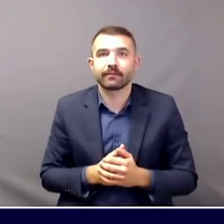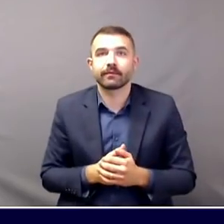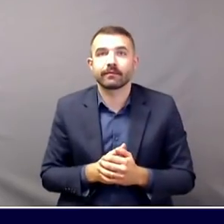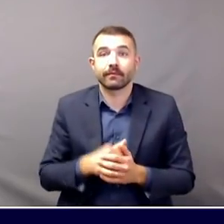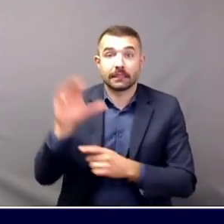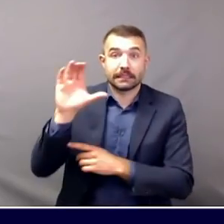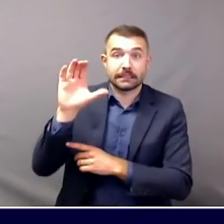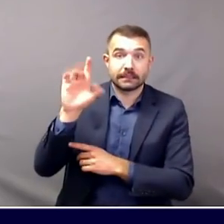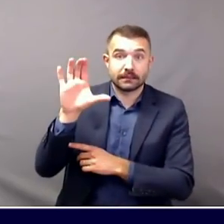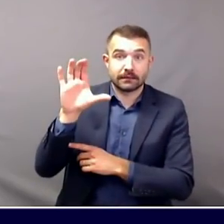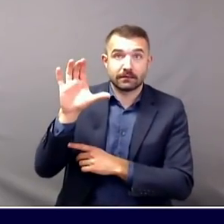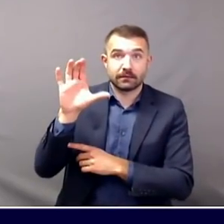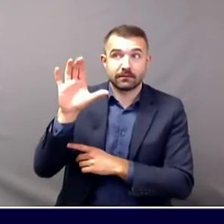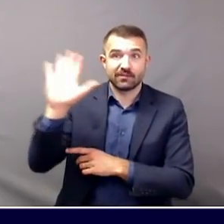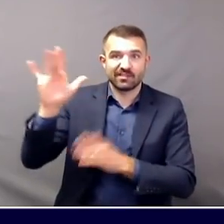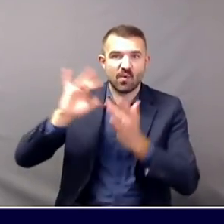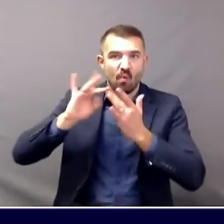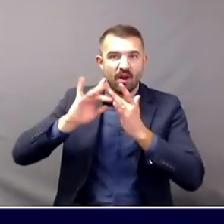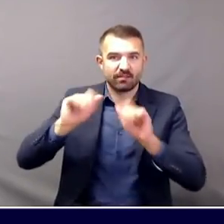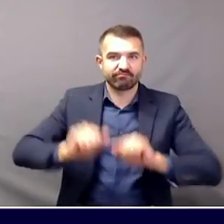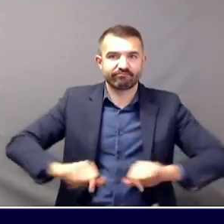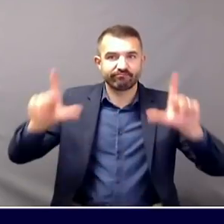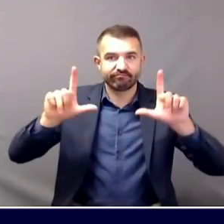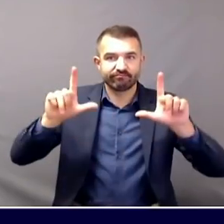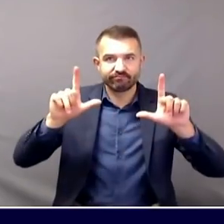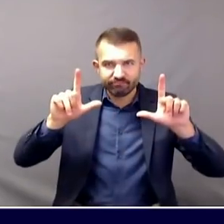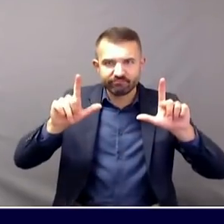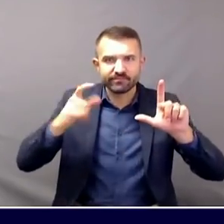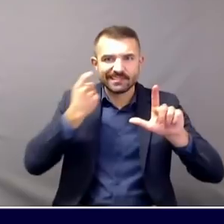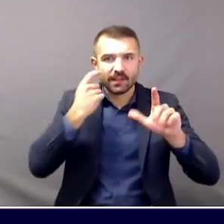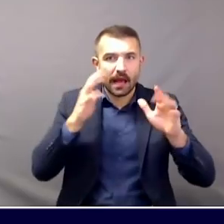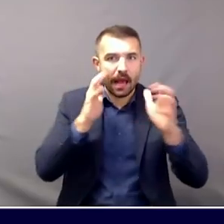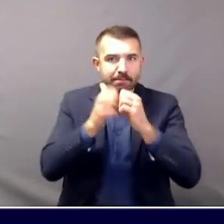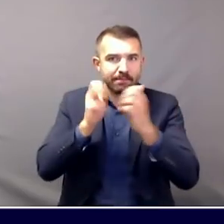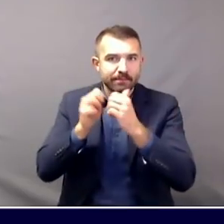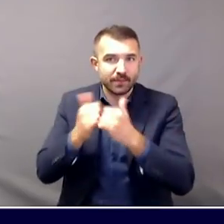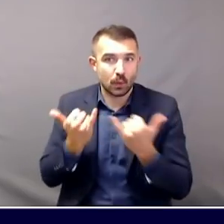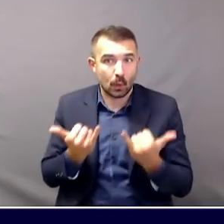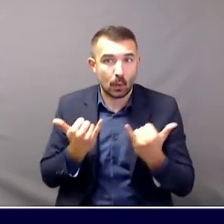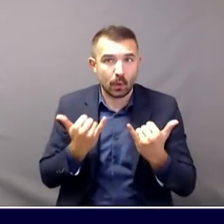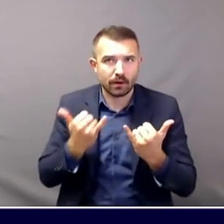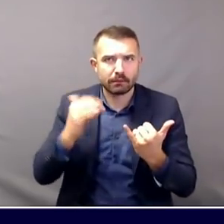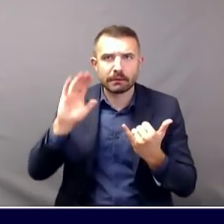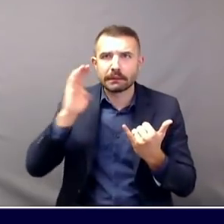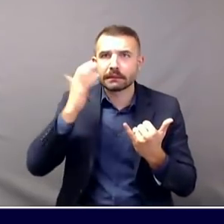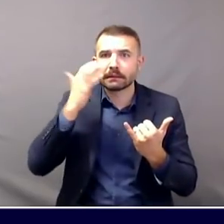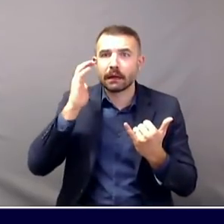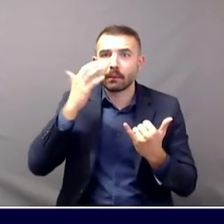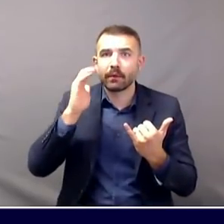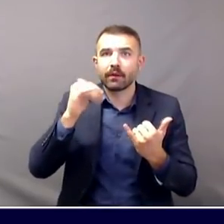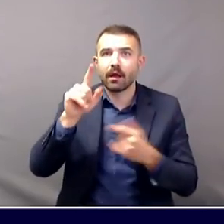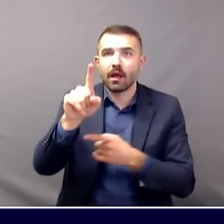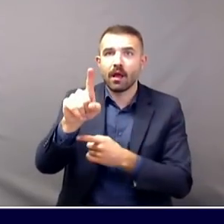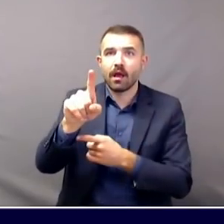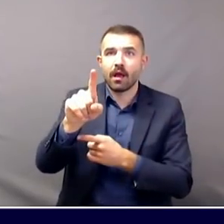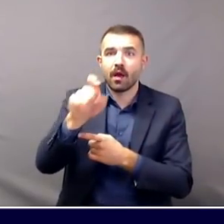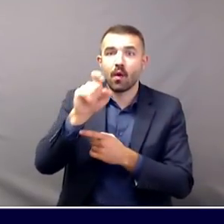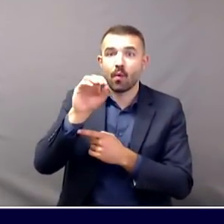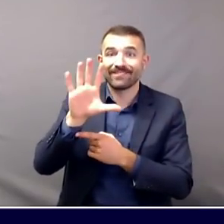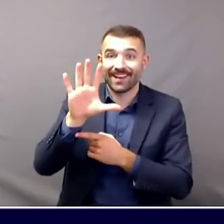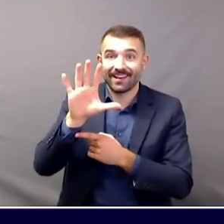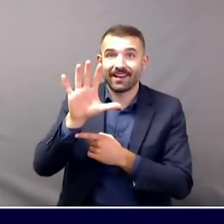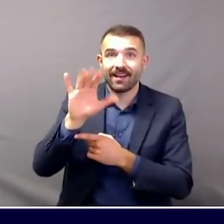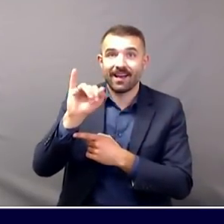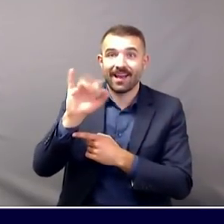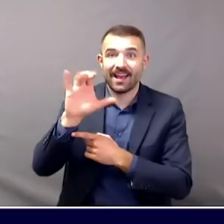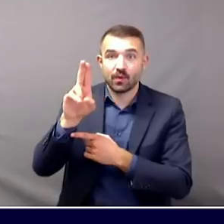updated today, there are 105 critical care beds available across the state. As hospitalizations are increasing, especially those